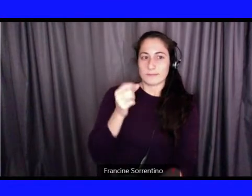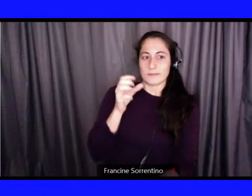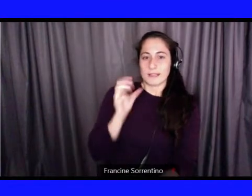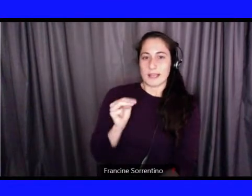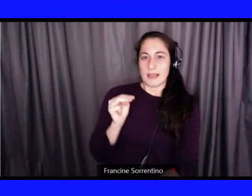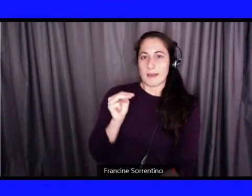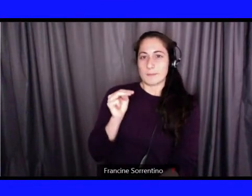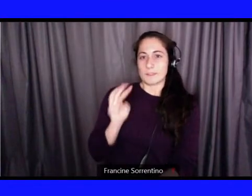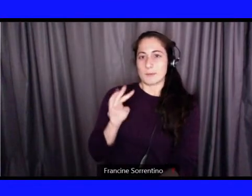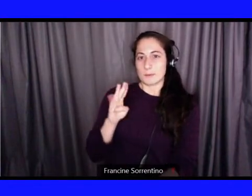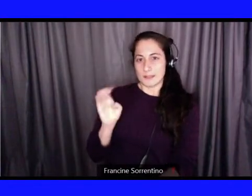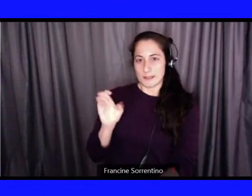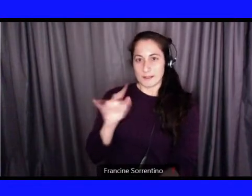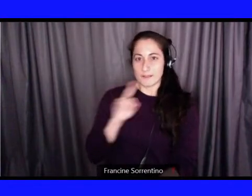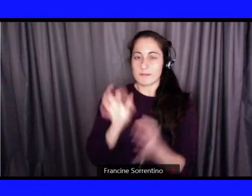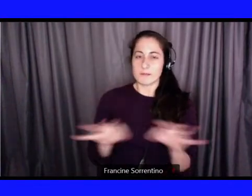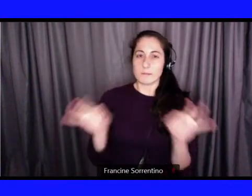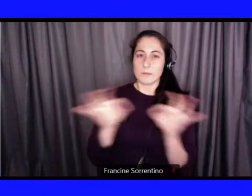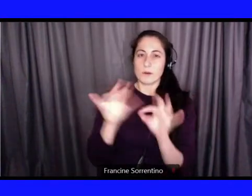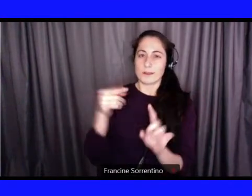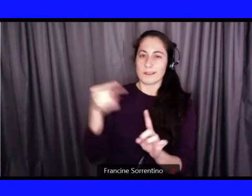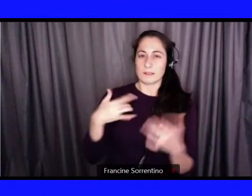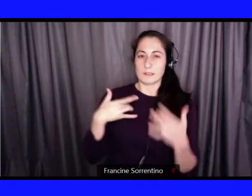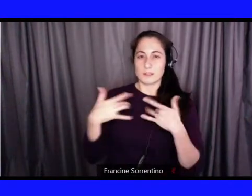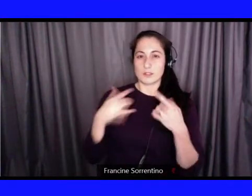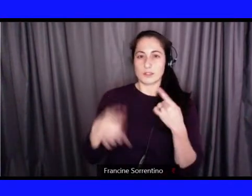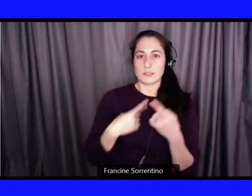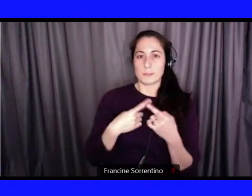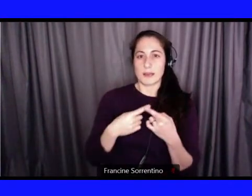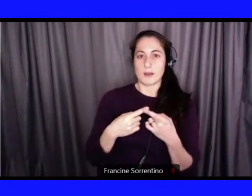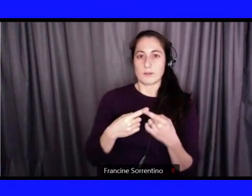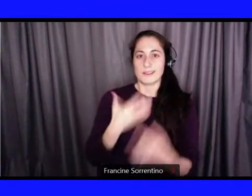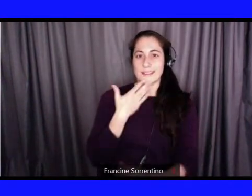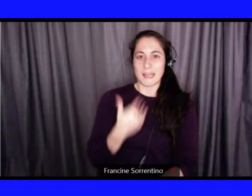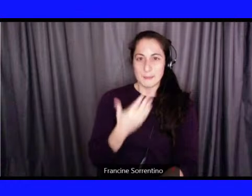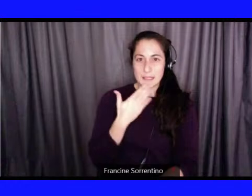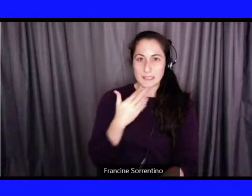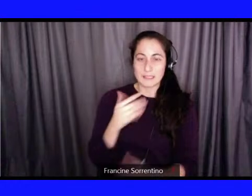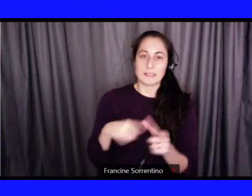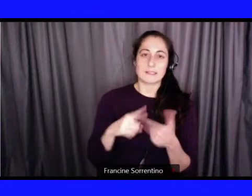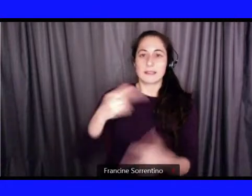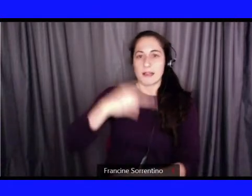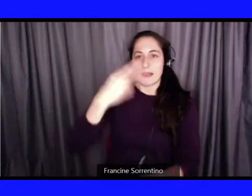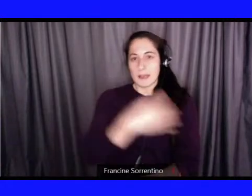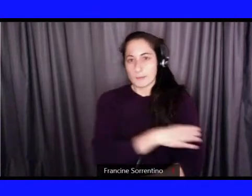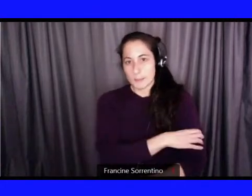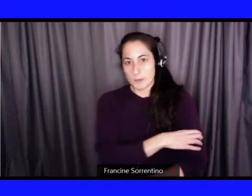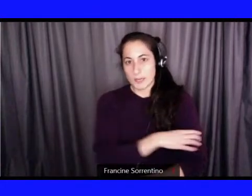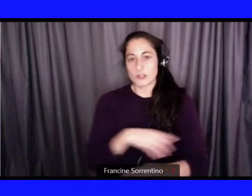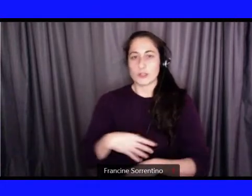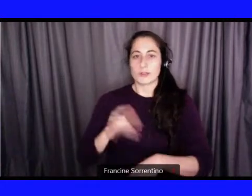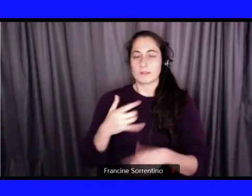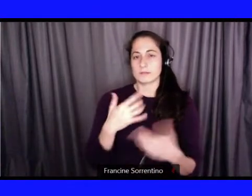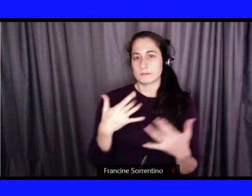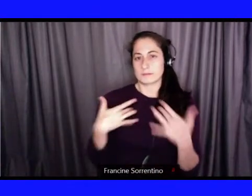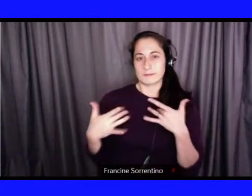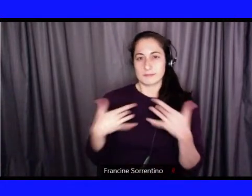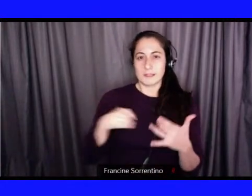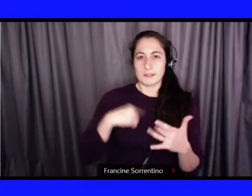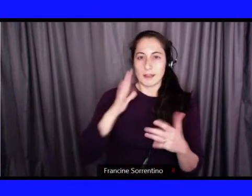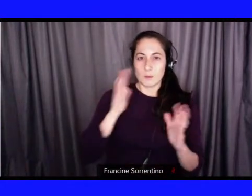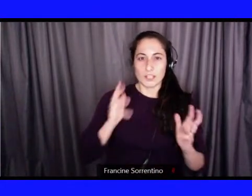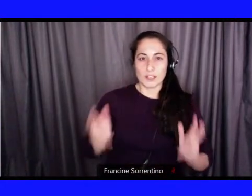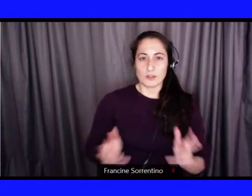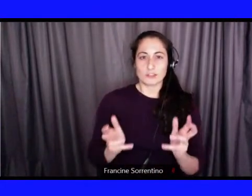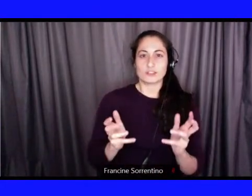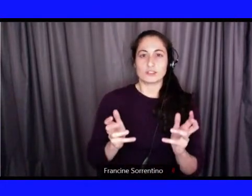good. Thank you. Points well taken. Can I add to that? I don't know